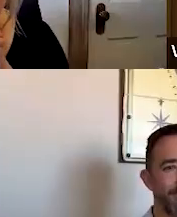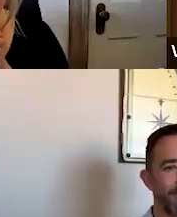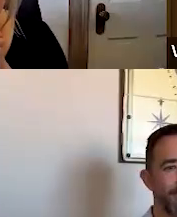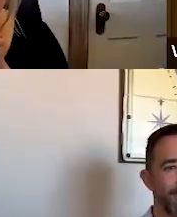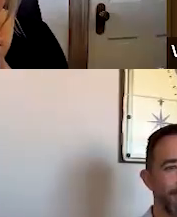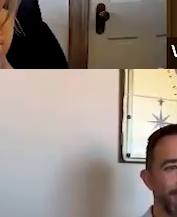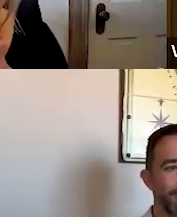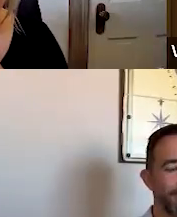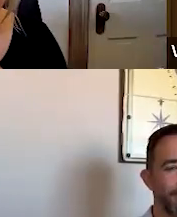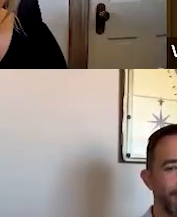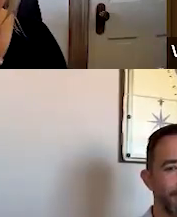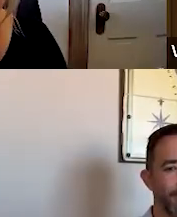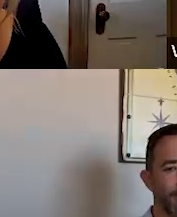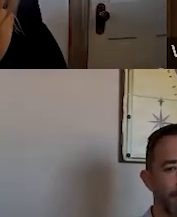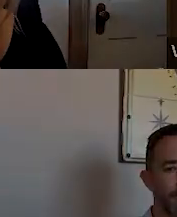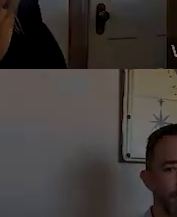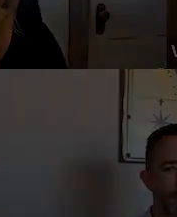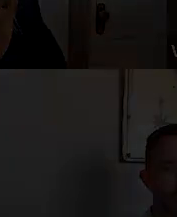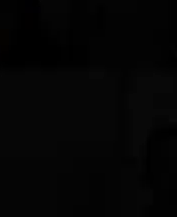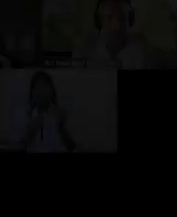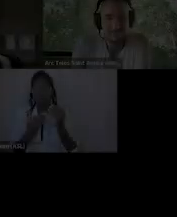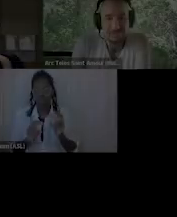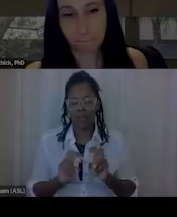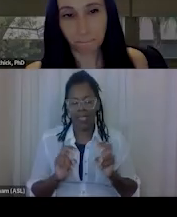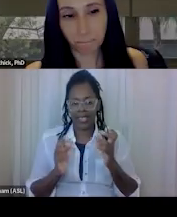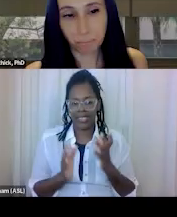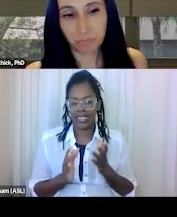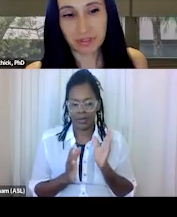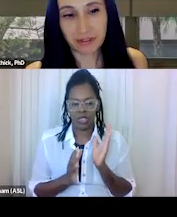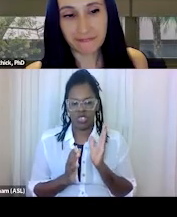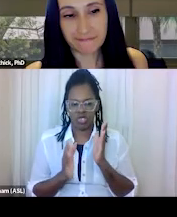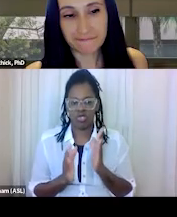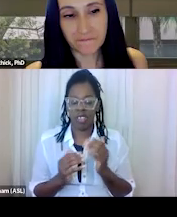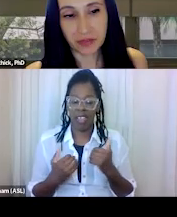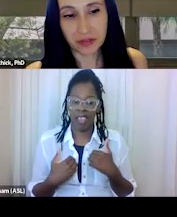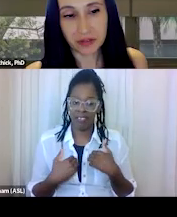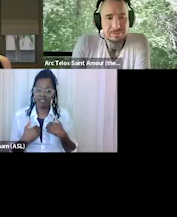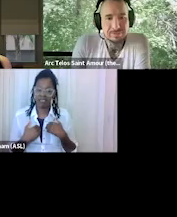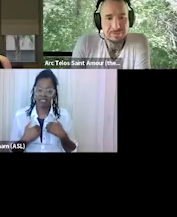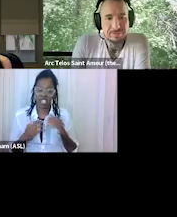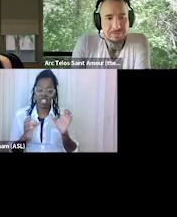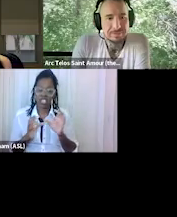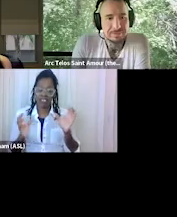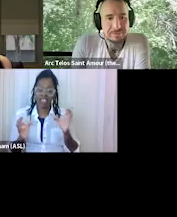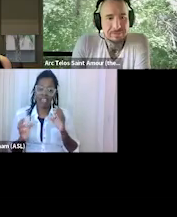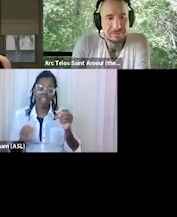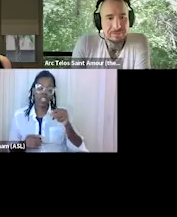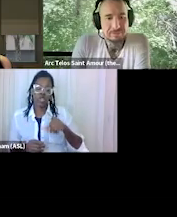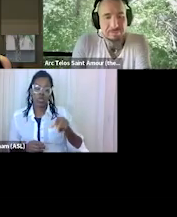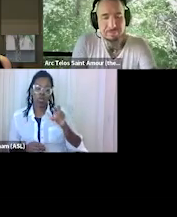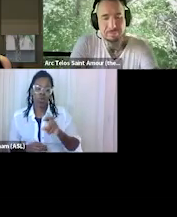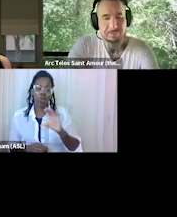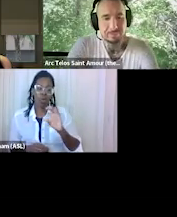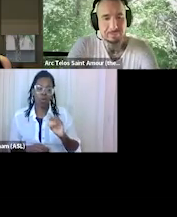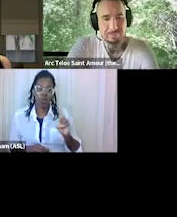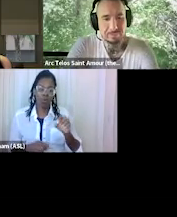So huge thanks to the panelists today. We do have a QR code and a link in the chat